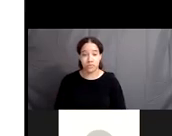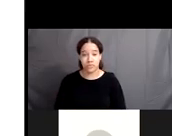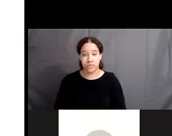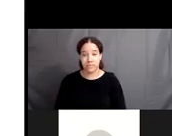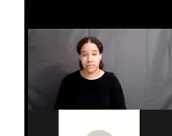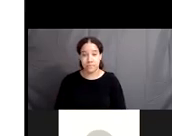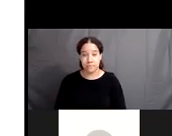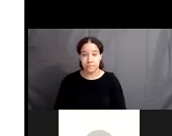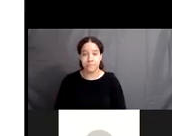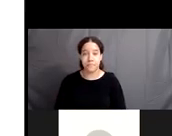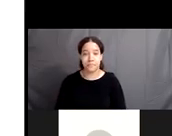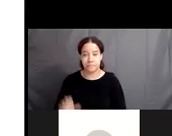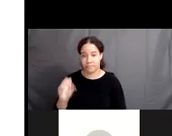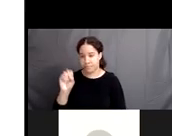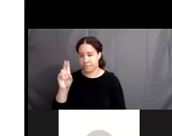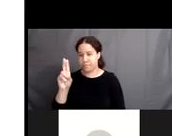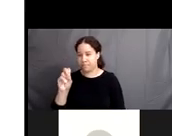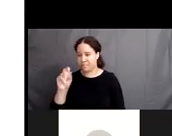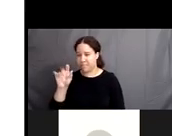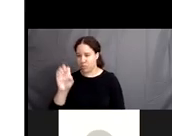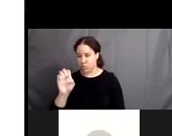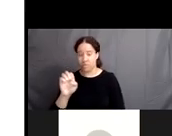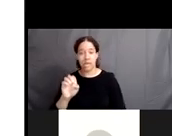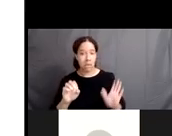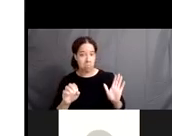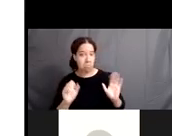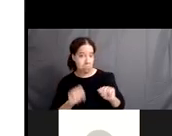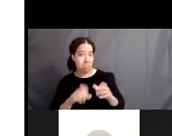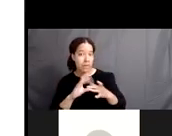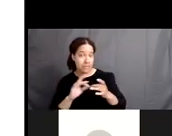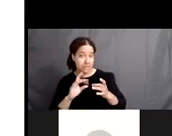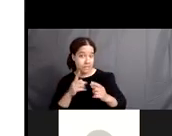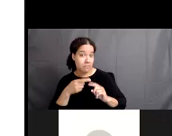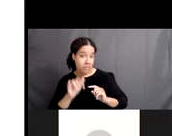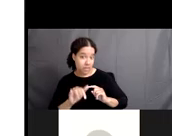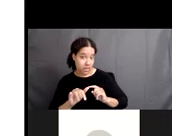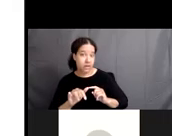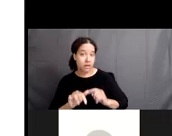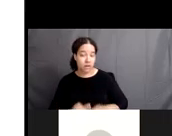Well, I can speak to that because we have had an